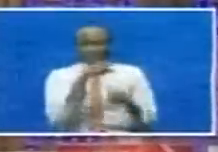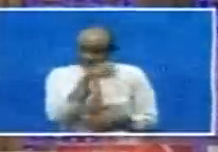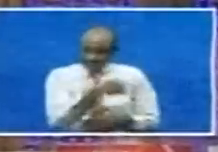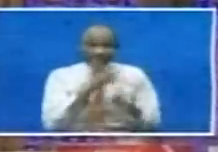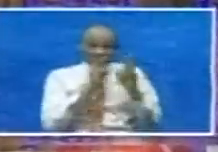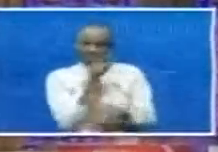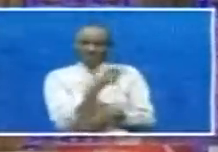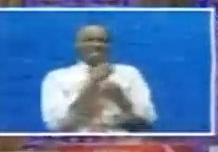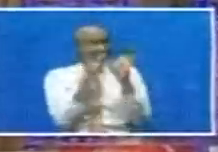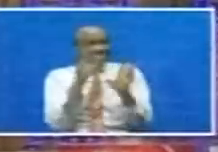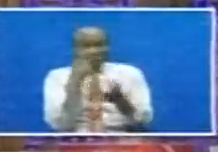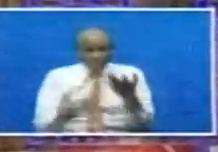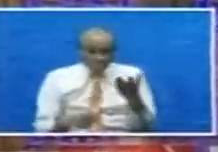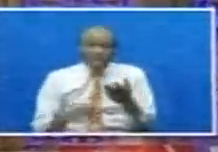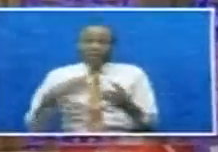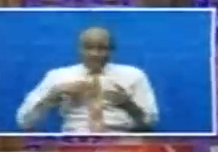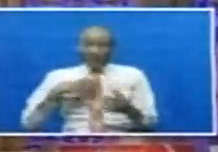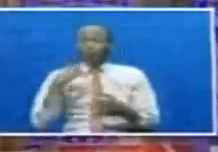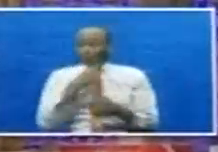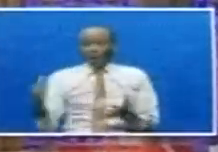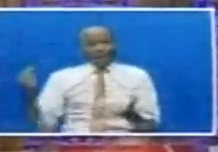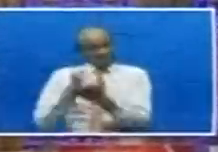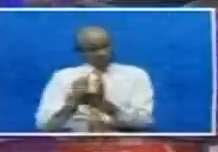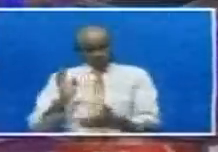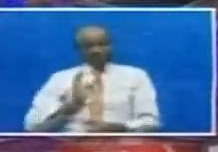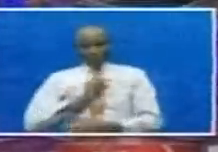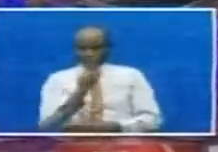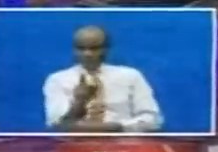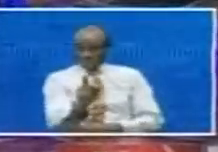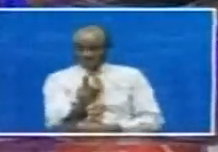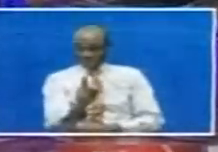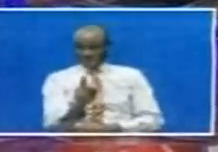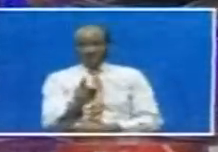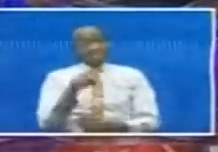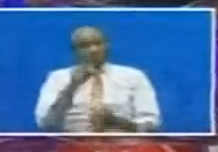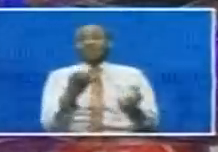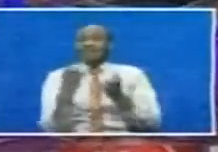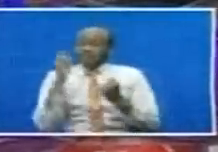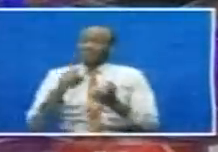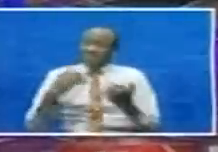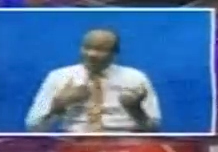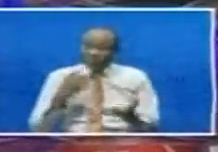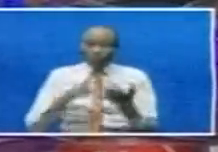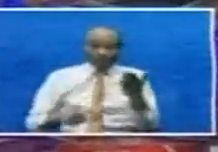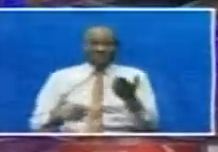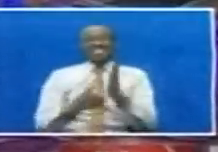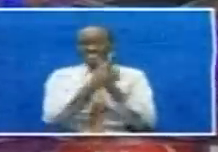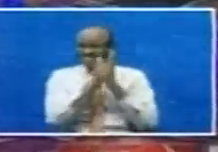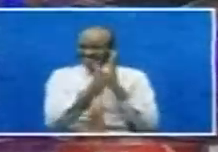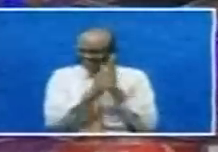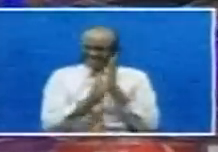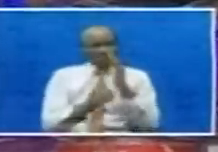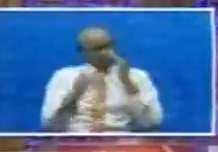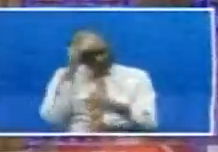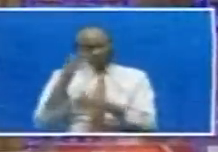very clear. People who are appointed to boards, like Kabage has said, need to have some skills and expertise